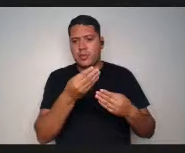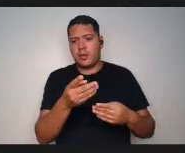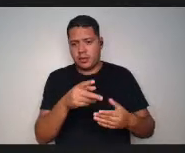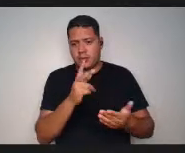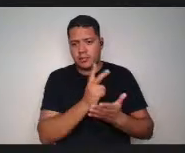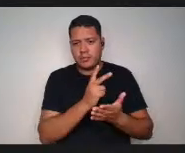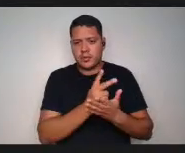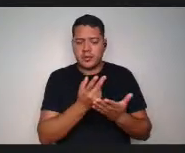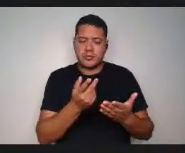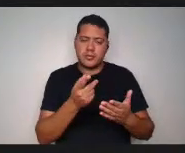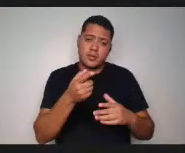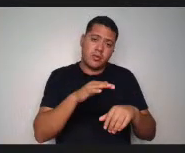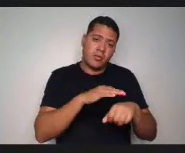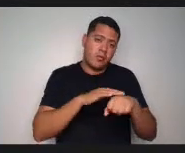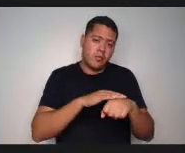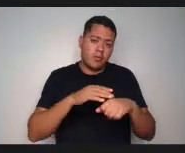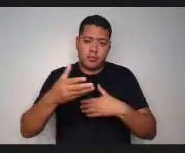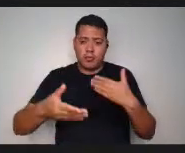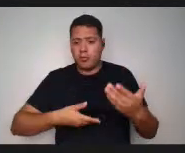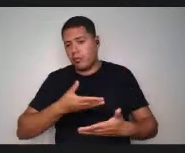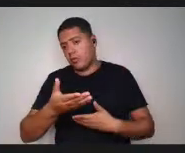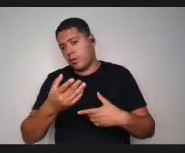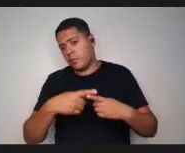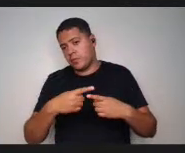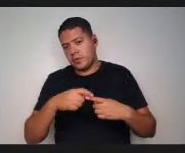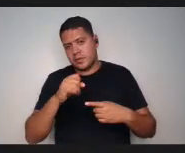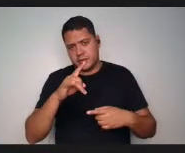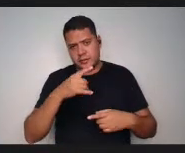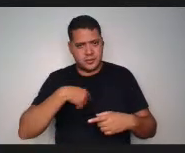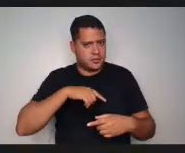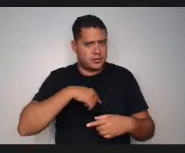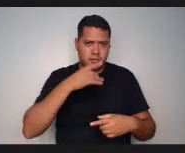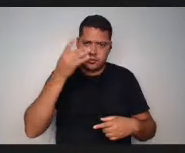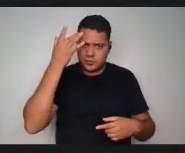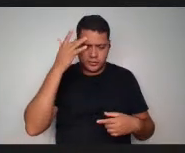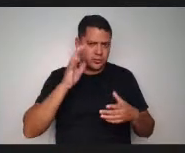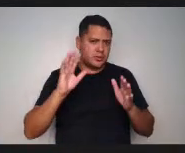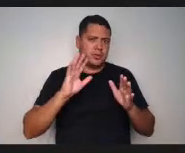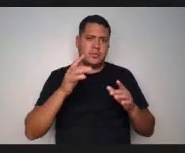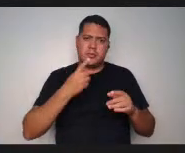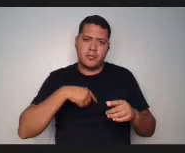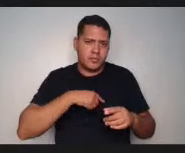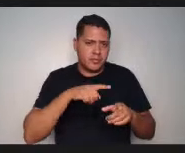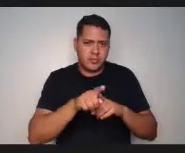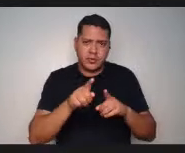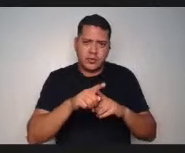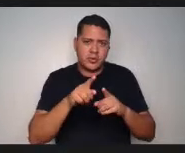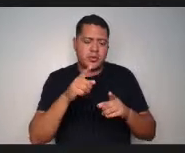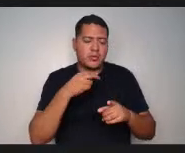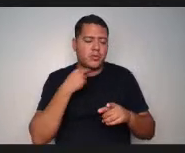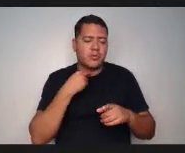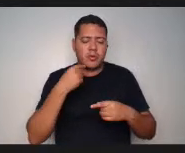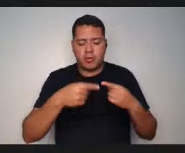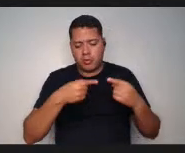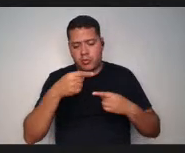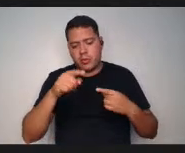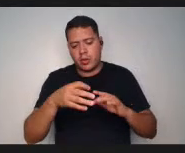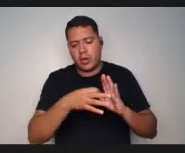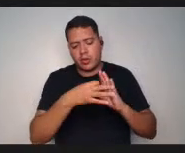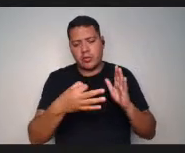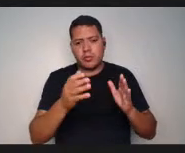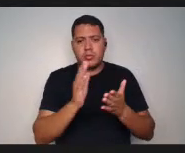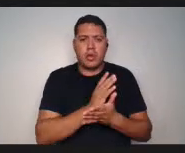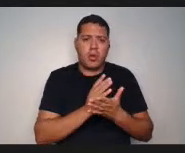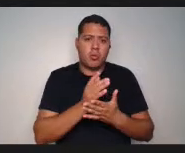The Canadian folks that we've partnered with created the Stress Assess Survey, which